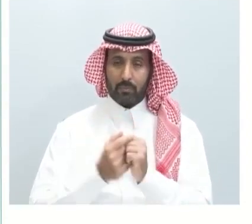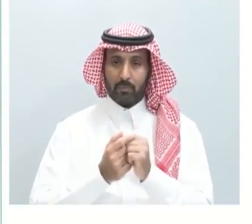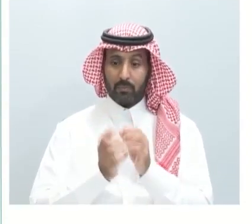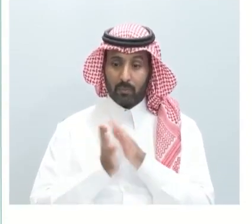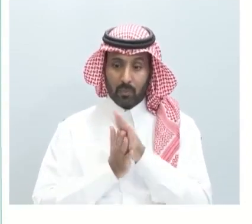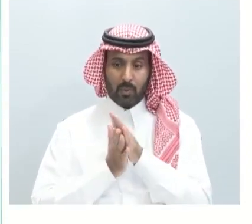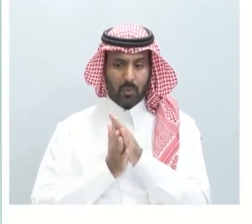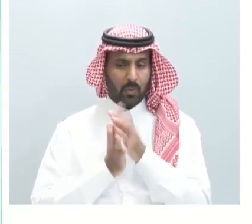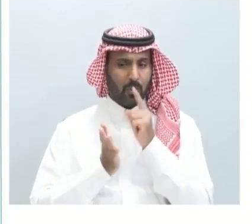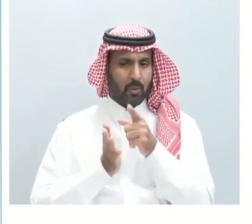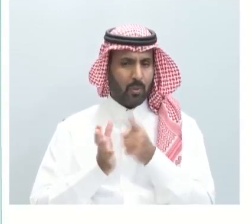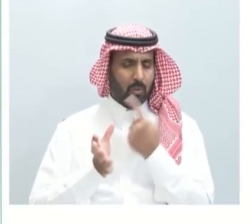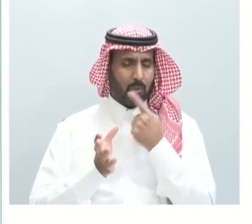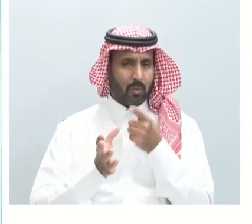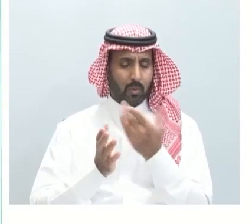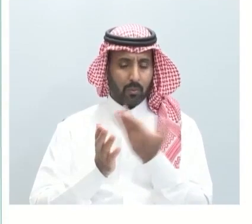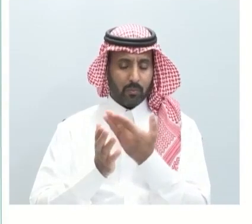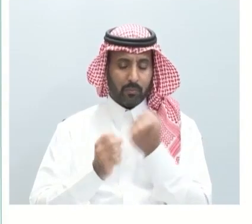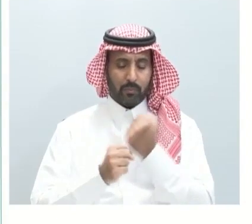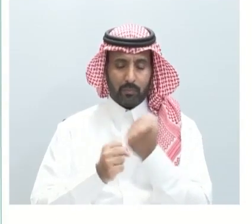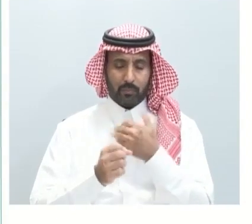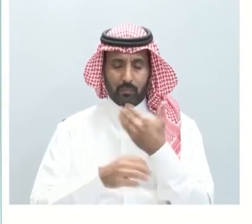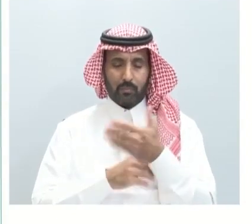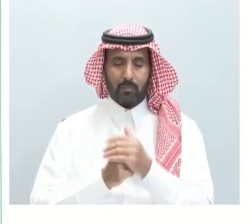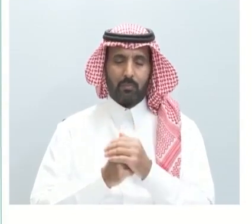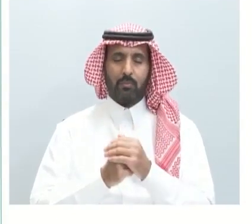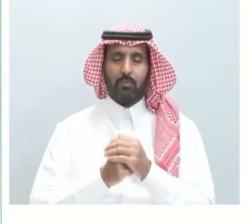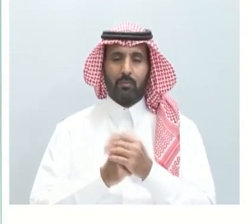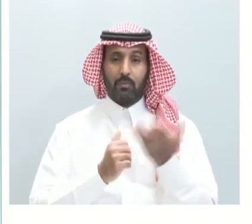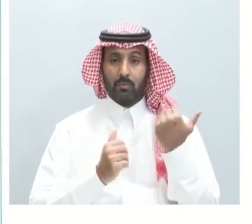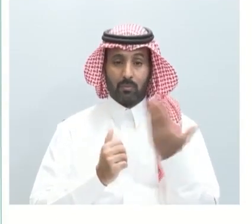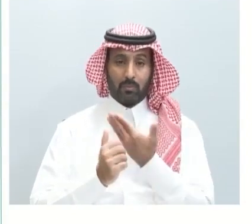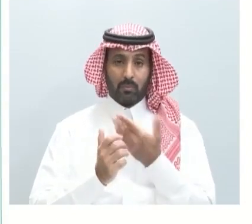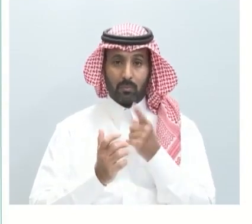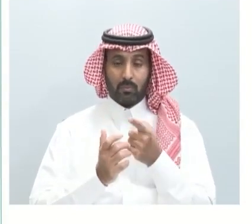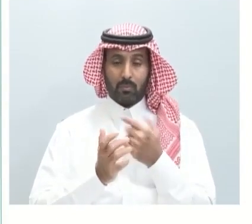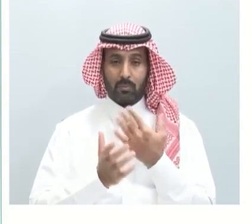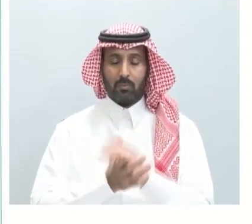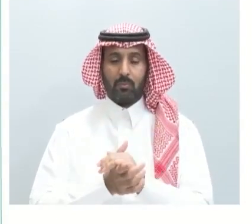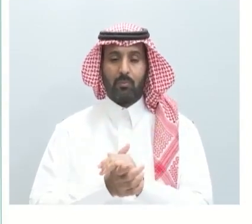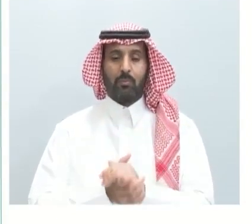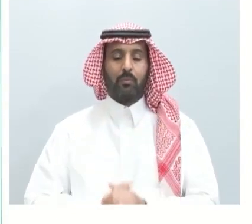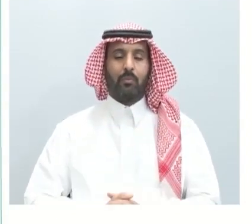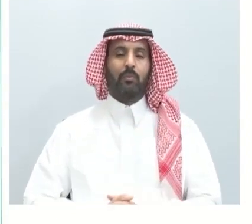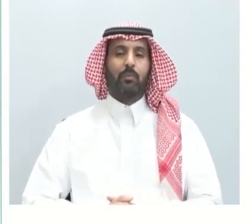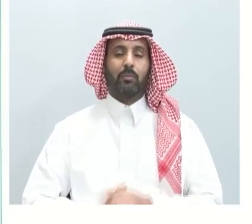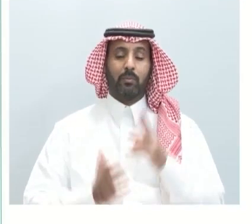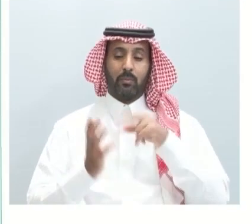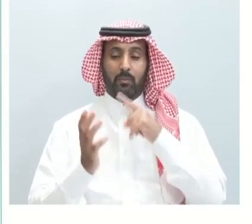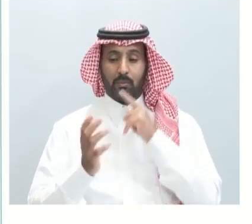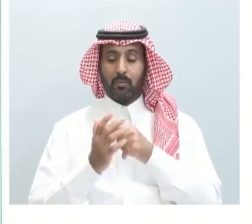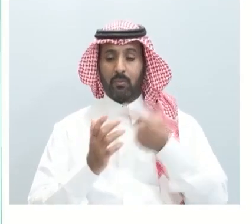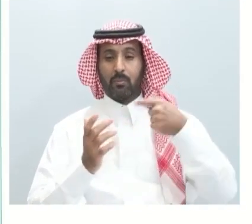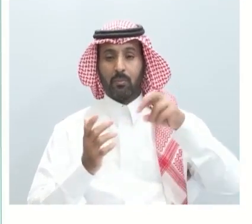the question is here, A, what is the most interesting event you've ever read about? The answer is the